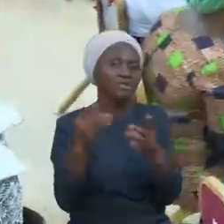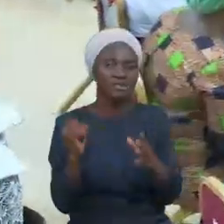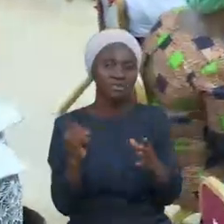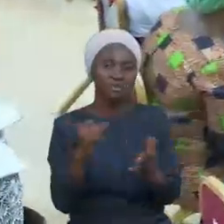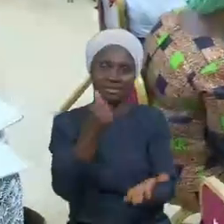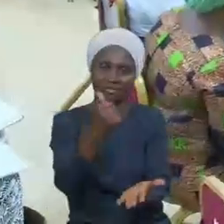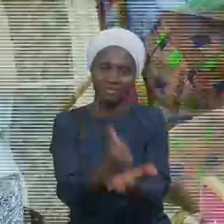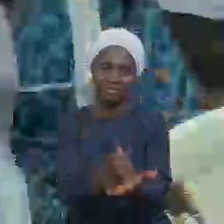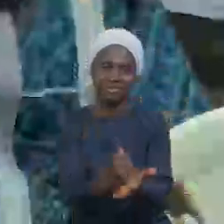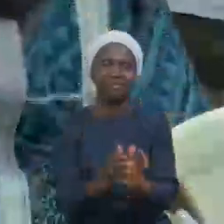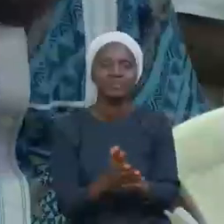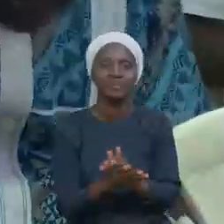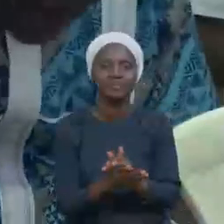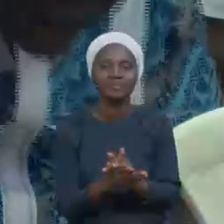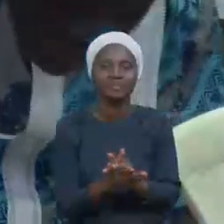amen.